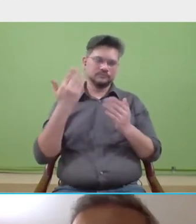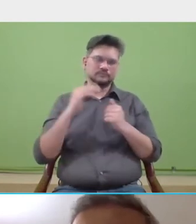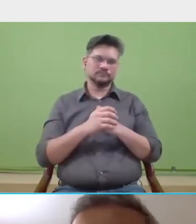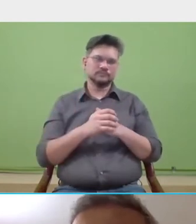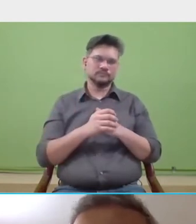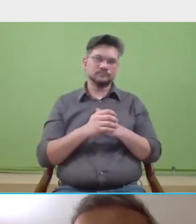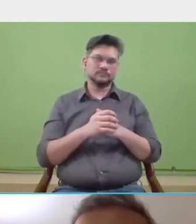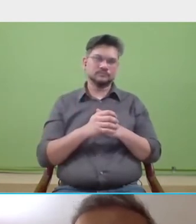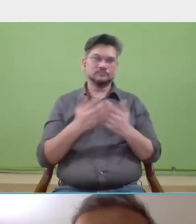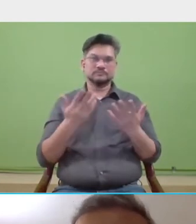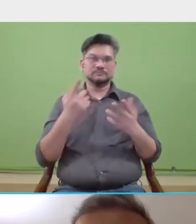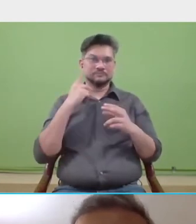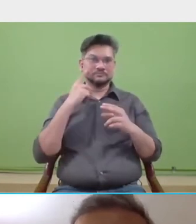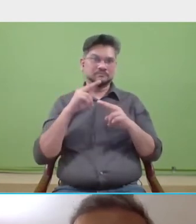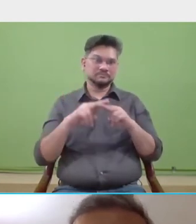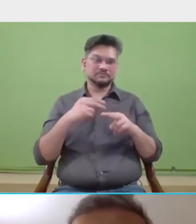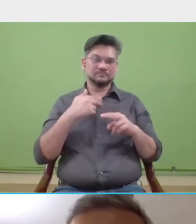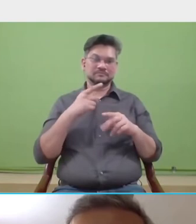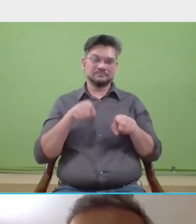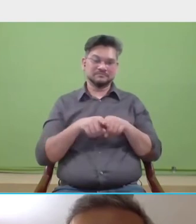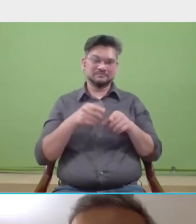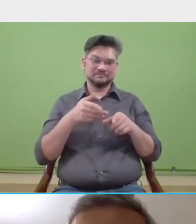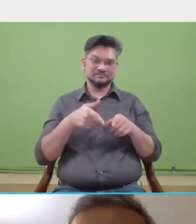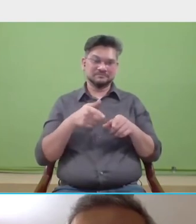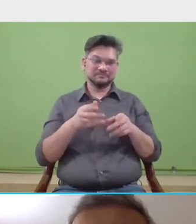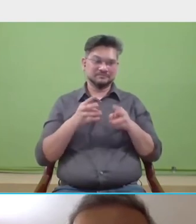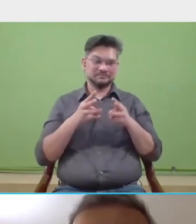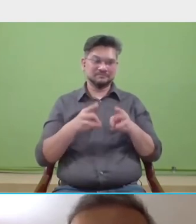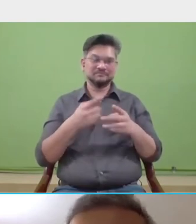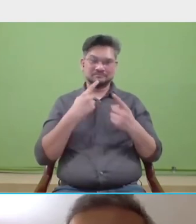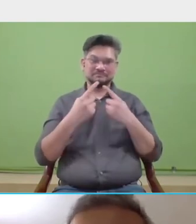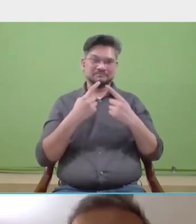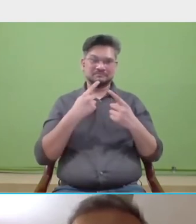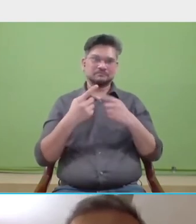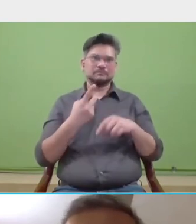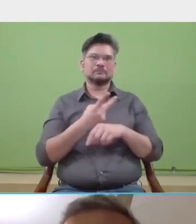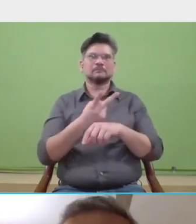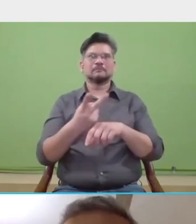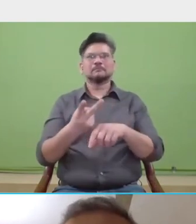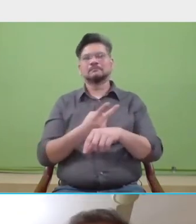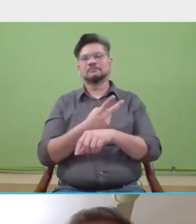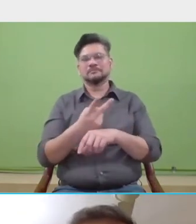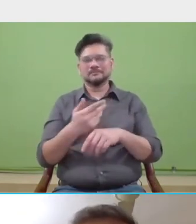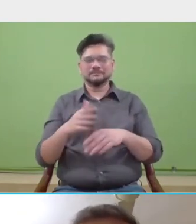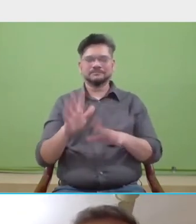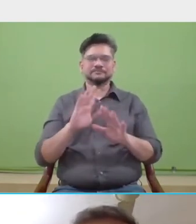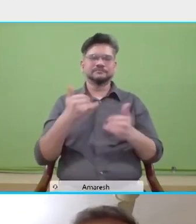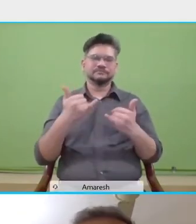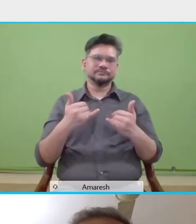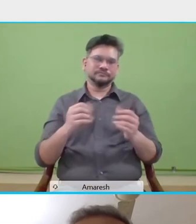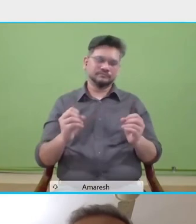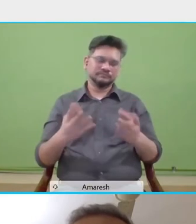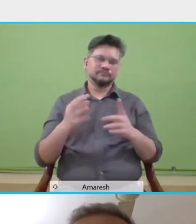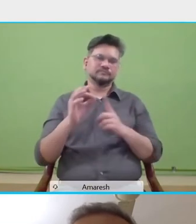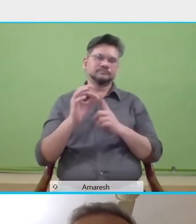probably take two hours so let me share a presentation and start the presentation and uh somebody